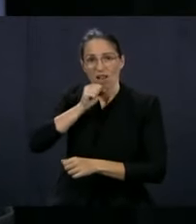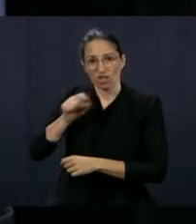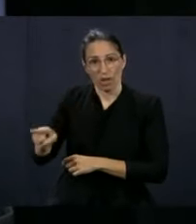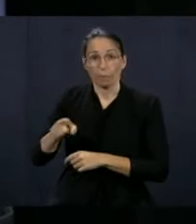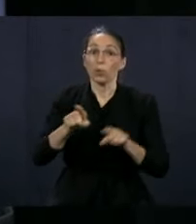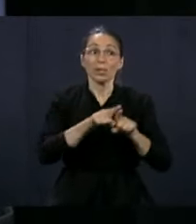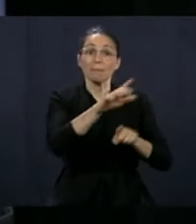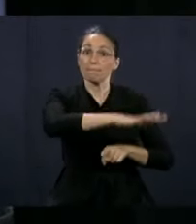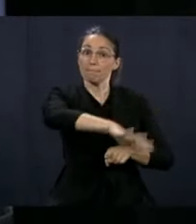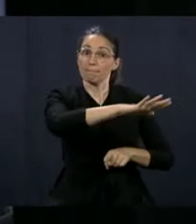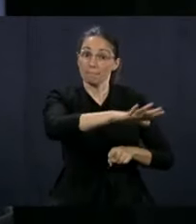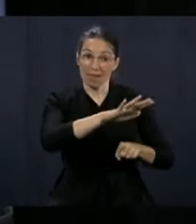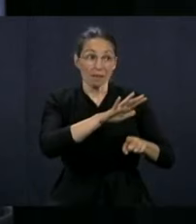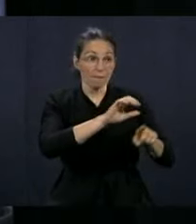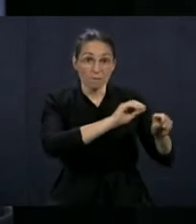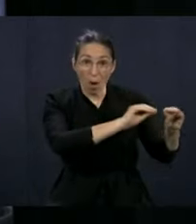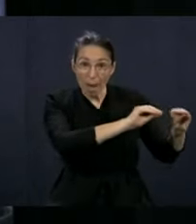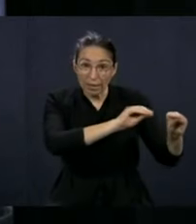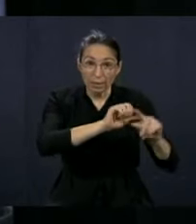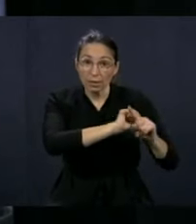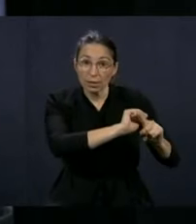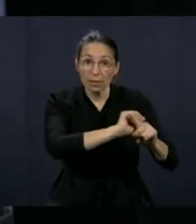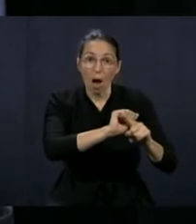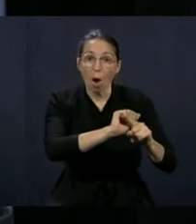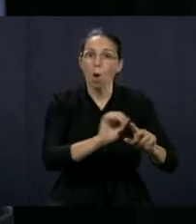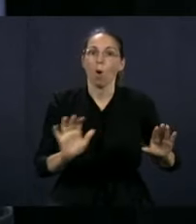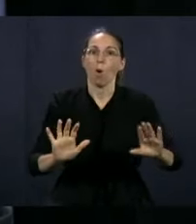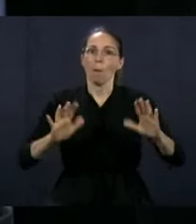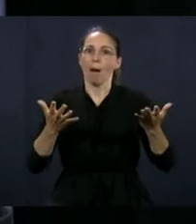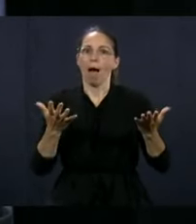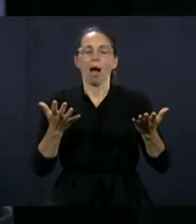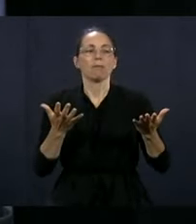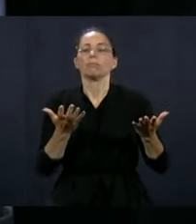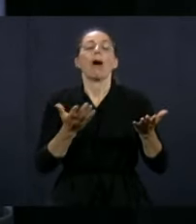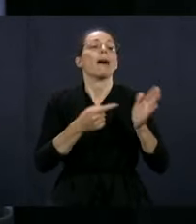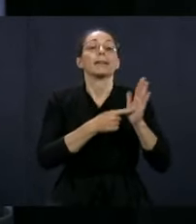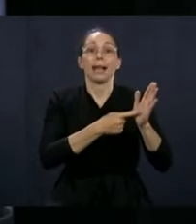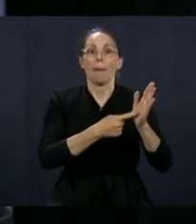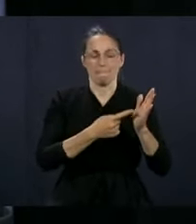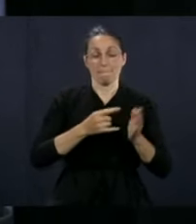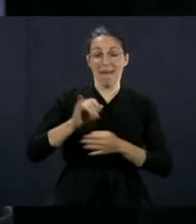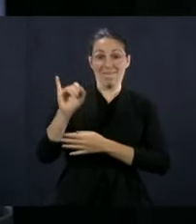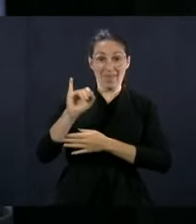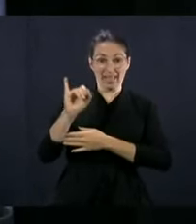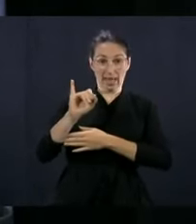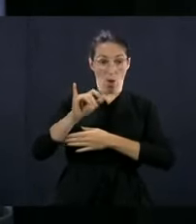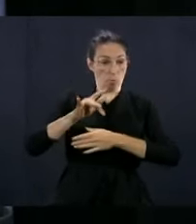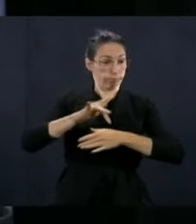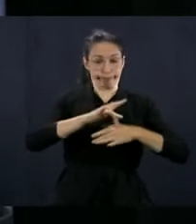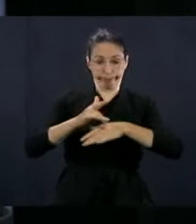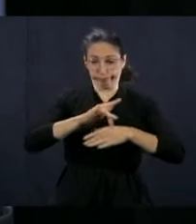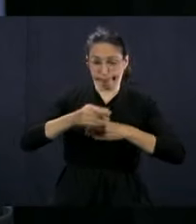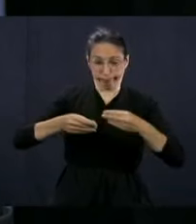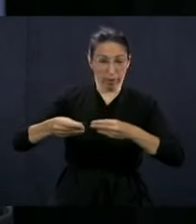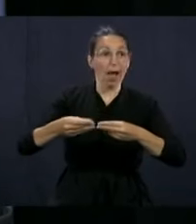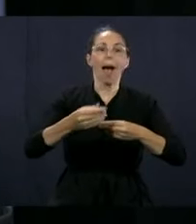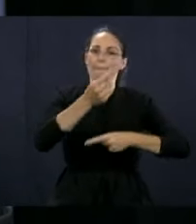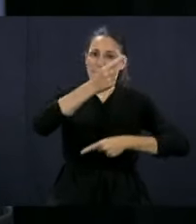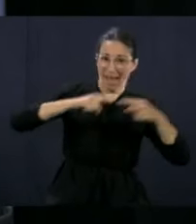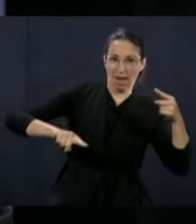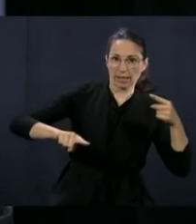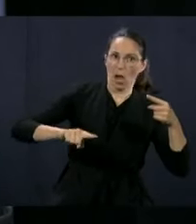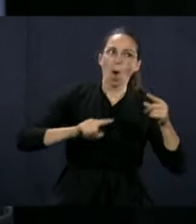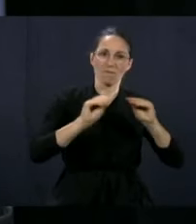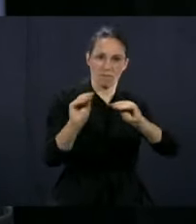so, those people are going to be trained amongst other things in the prevention of infections. And